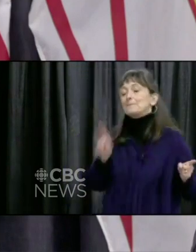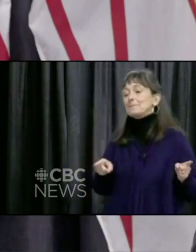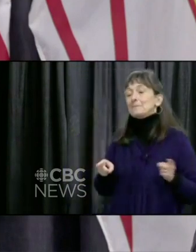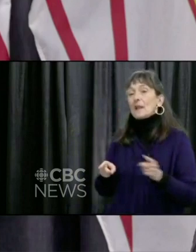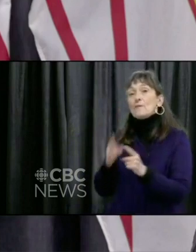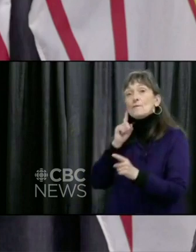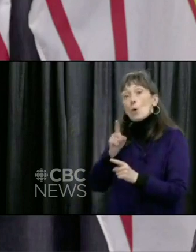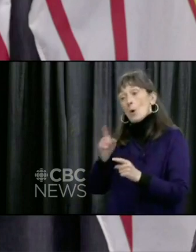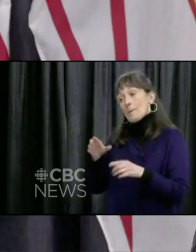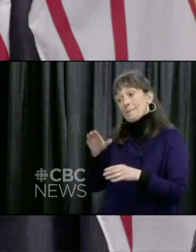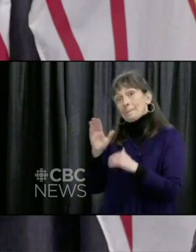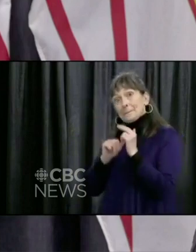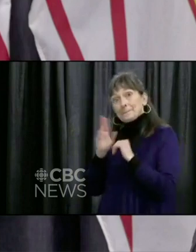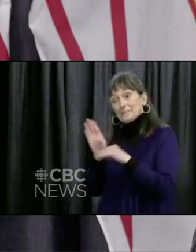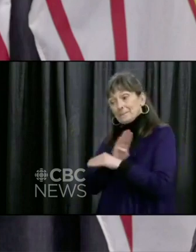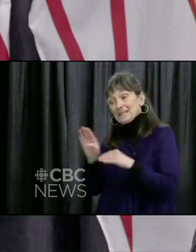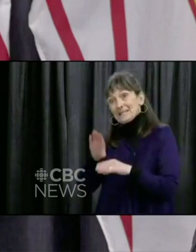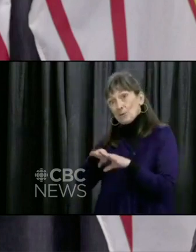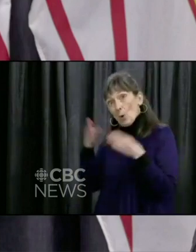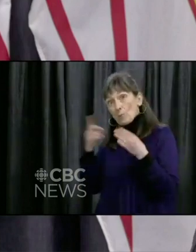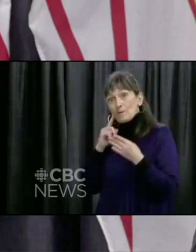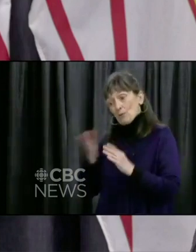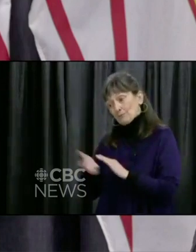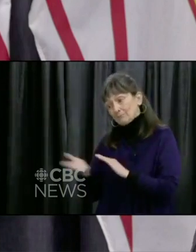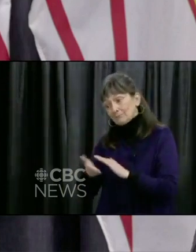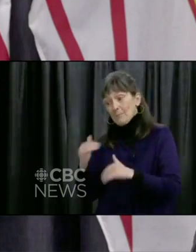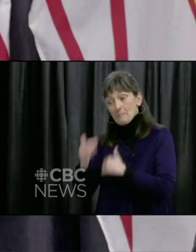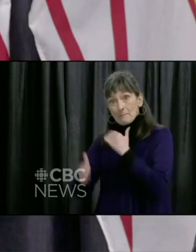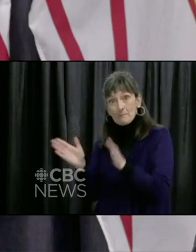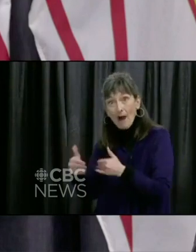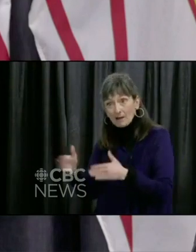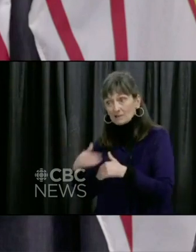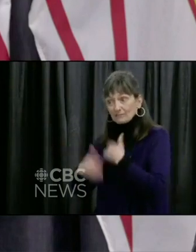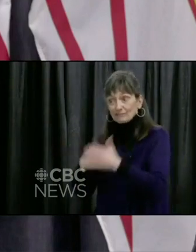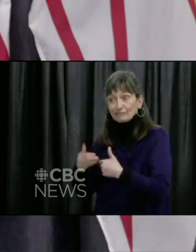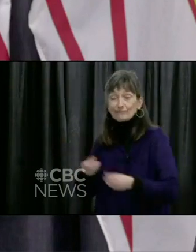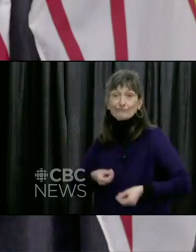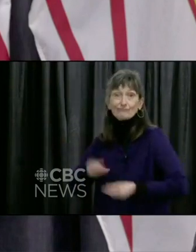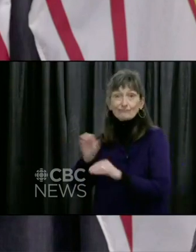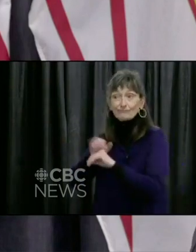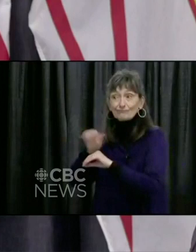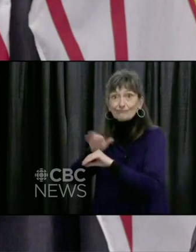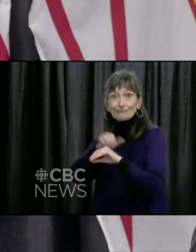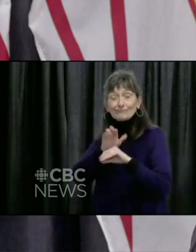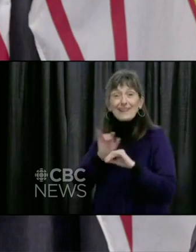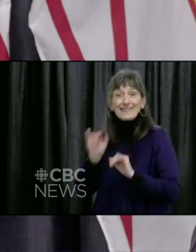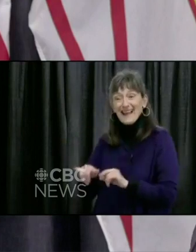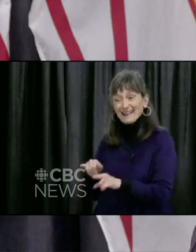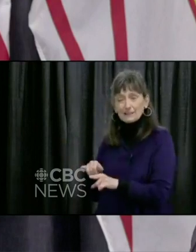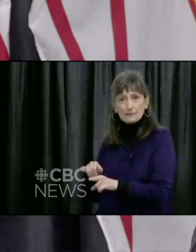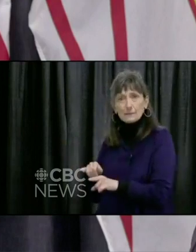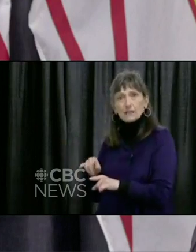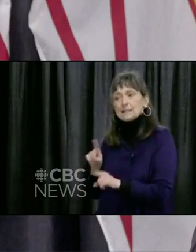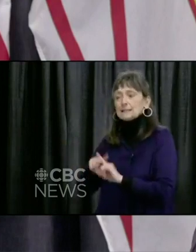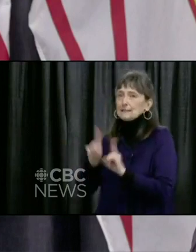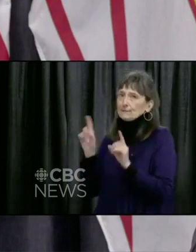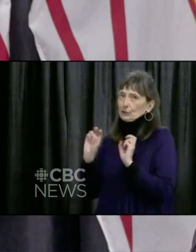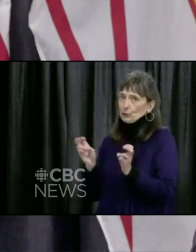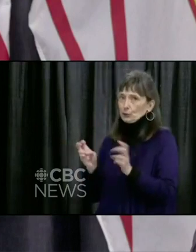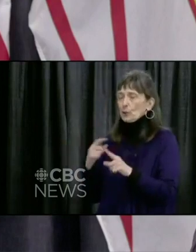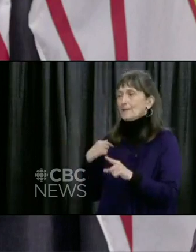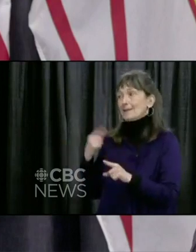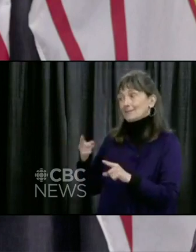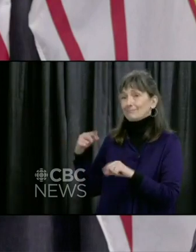altogether. And what we're talking about today is something that's been happening in our province for quite a number of years. Matter of fact, it's led to maintaining